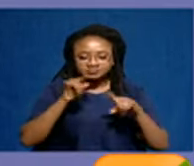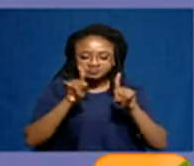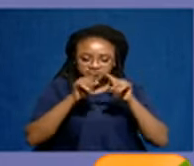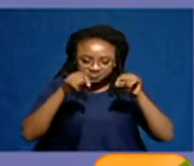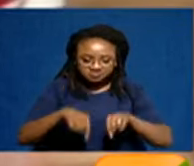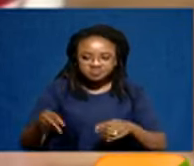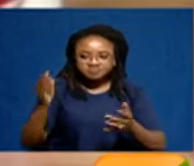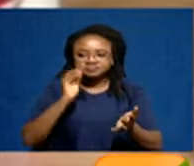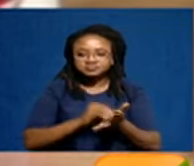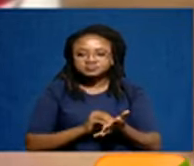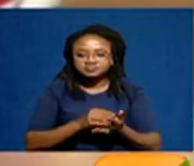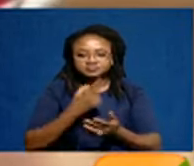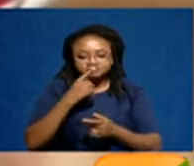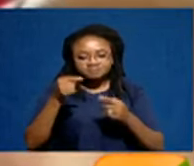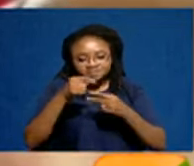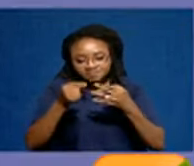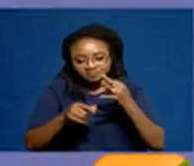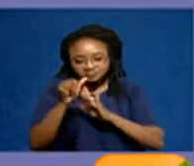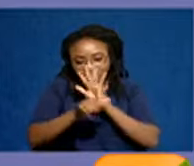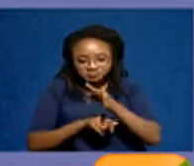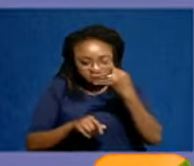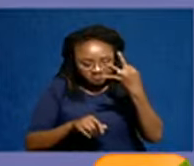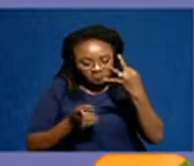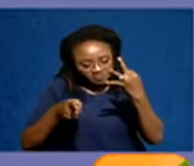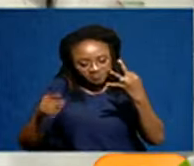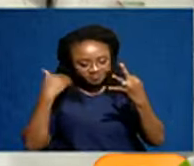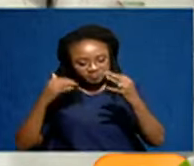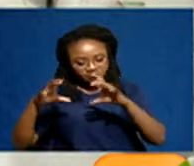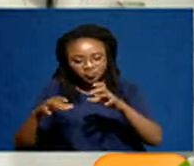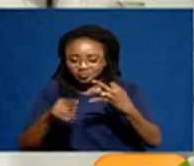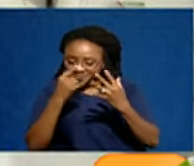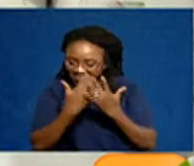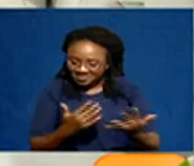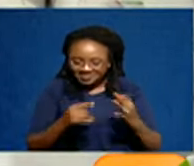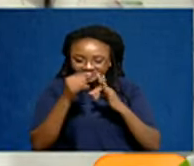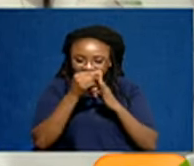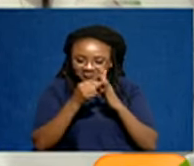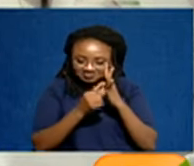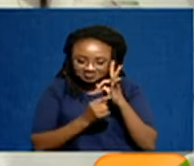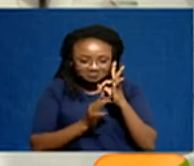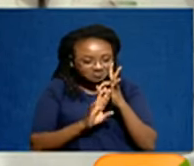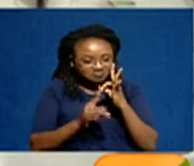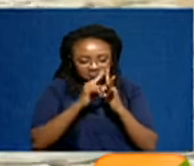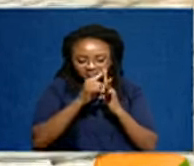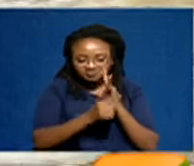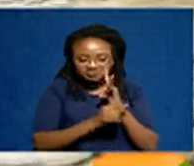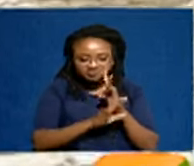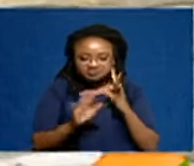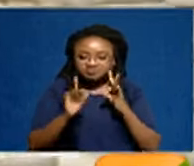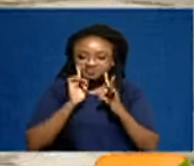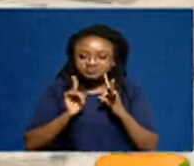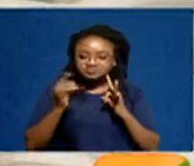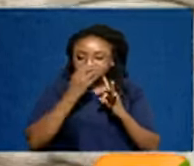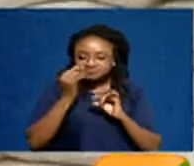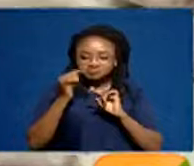Pokot. Si mambo ni matatu? Wakora wajipange. President William Ruto had earlier today visited the NCPB store